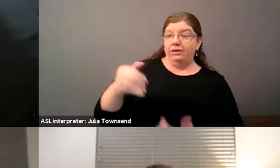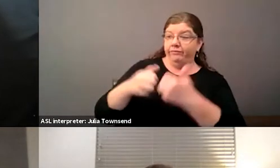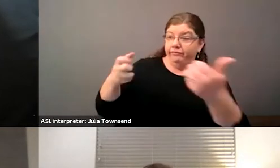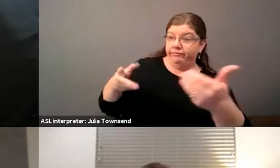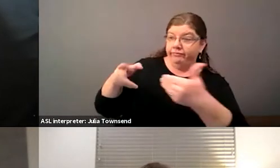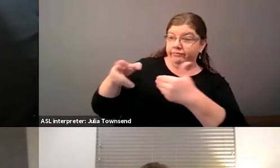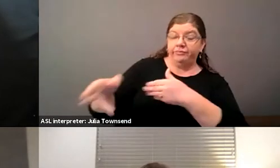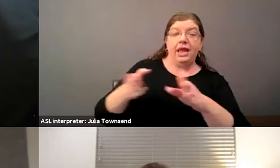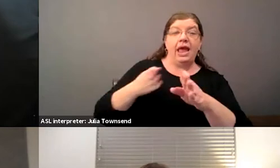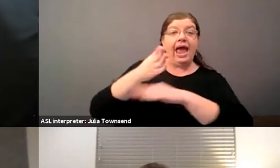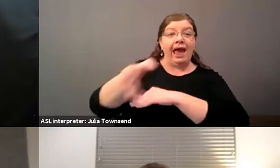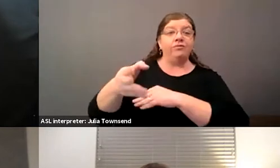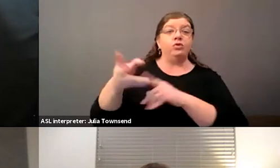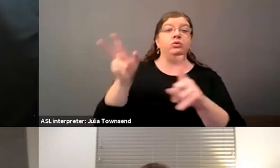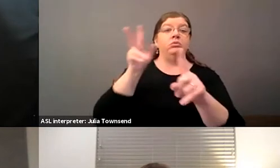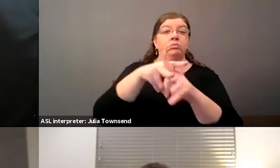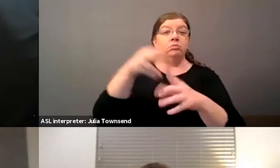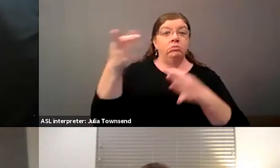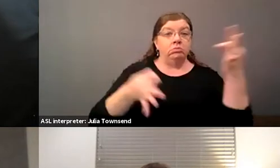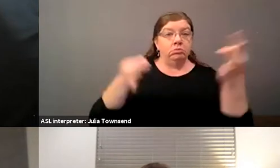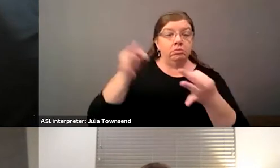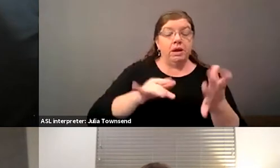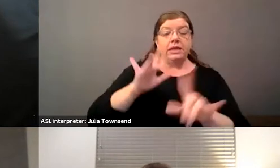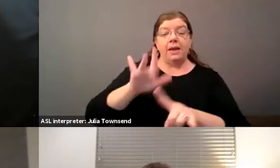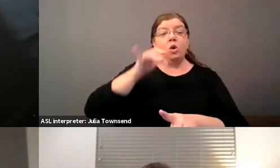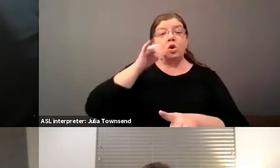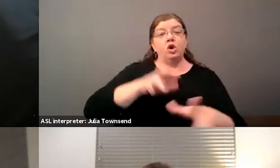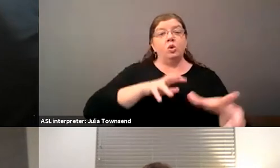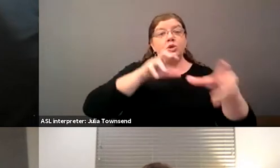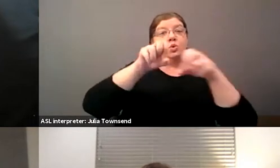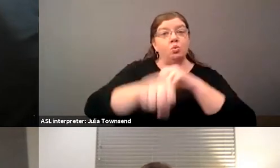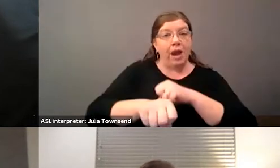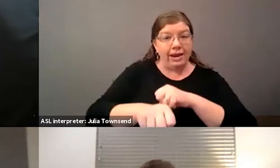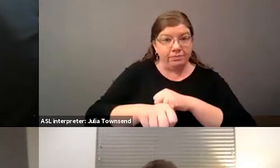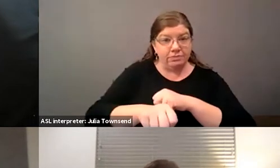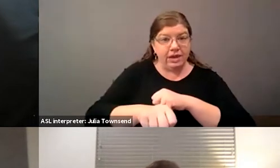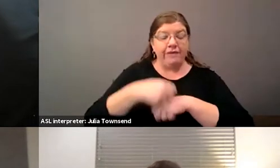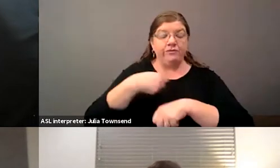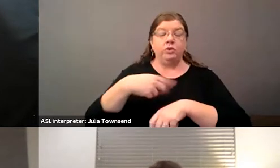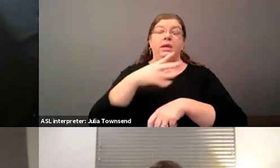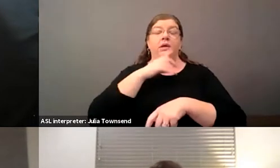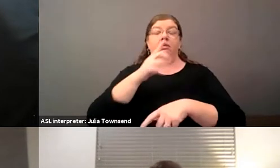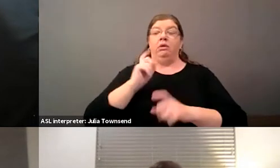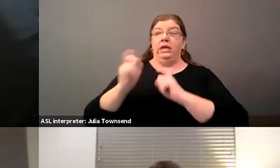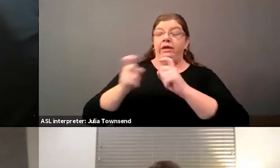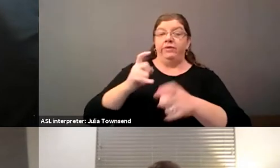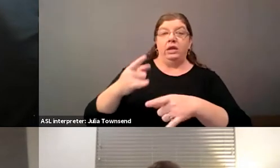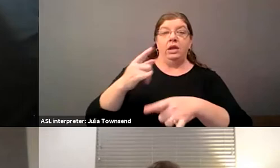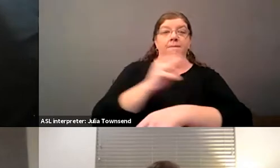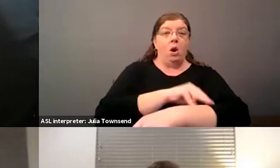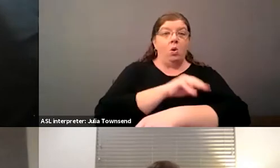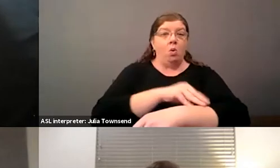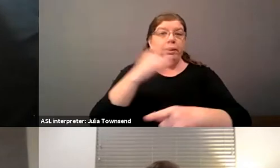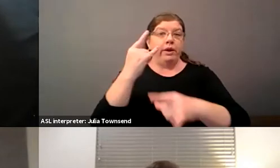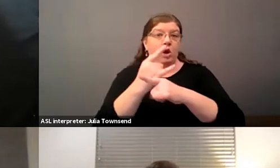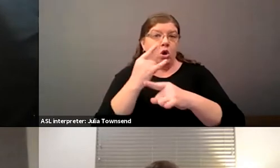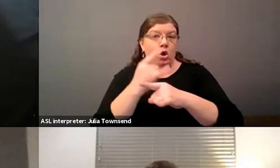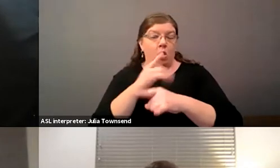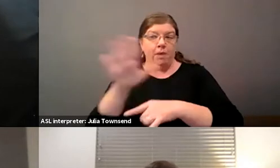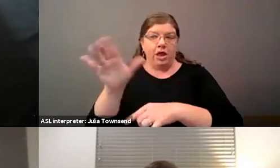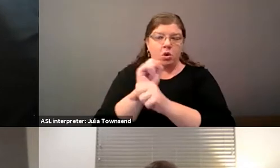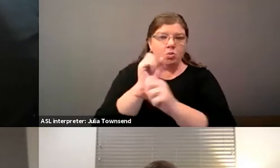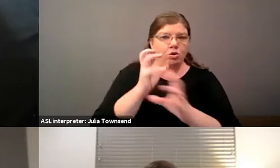lawsuit was filed by that poor girl who is raped after being plied with marijuana and alcohol by one of their workers